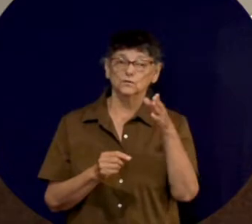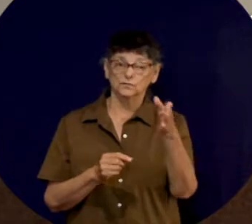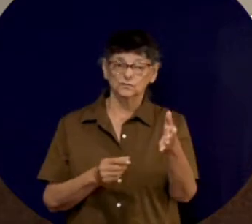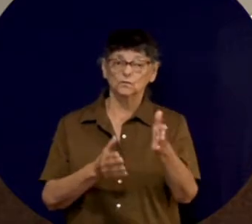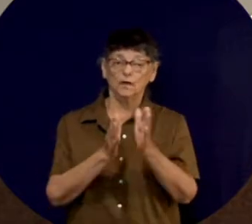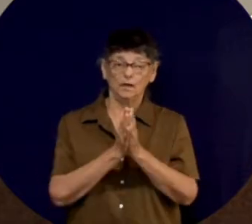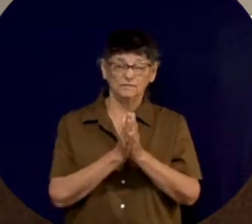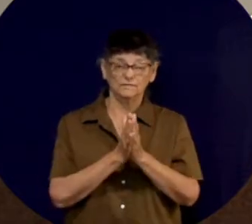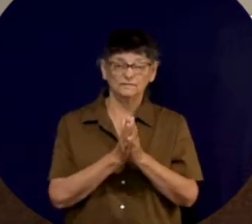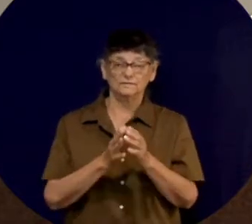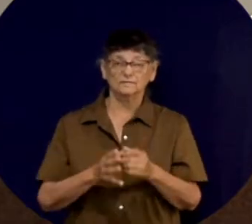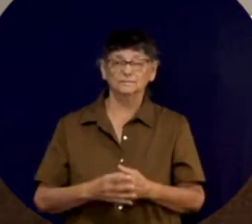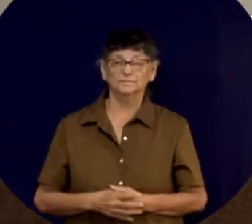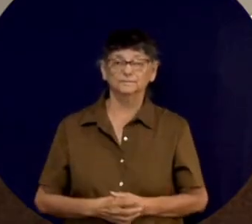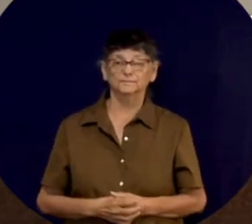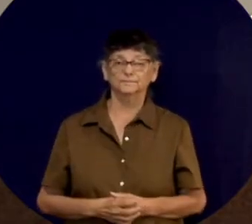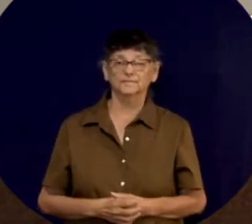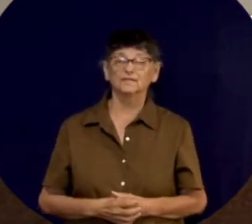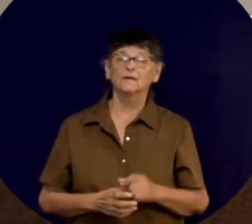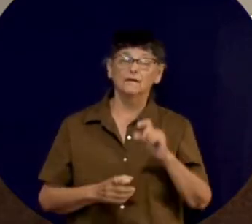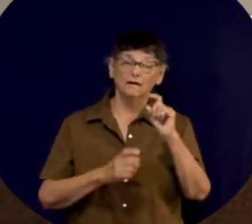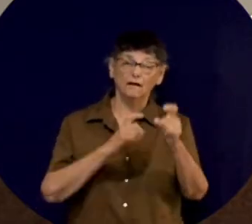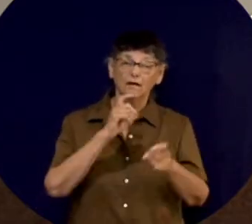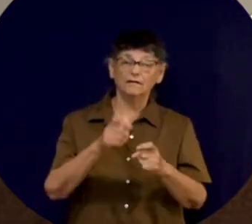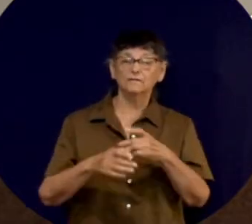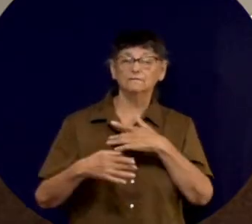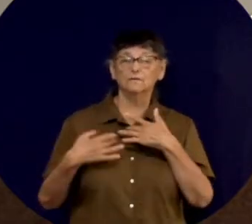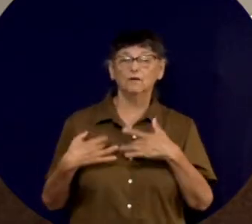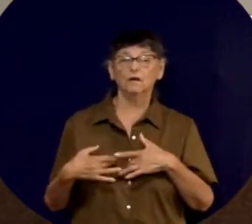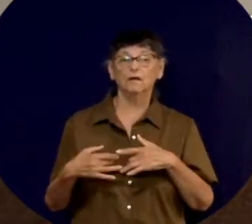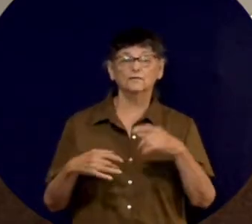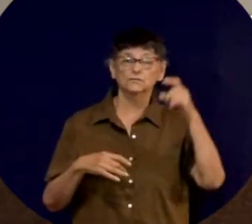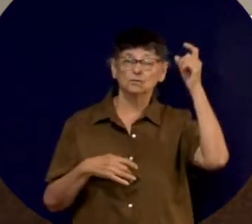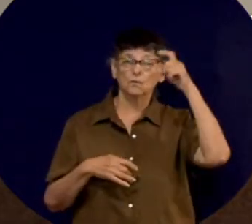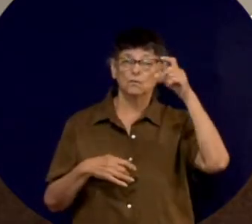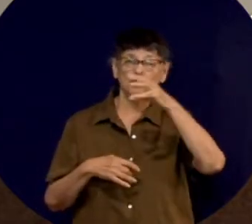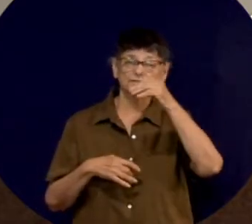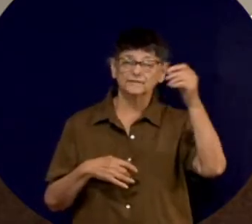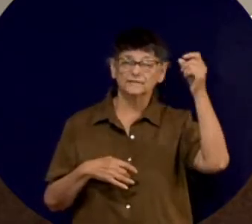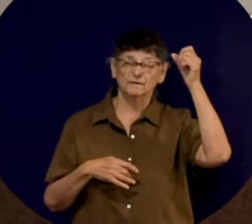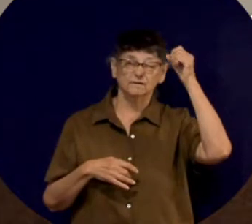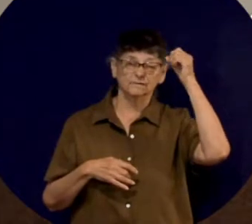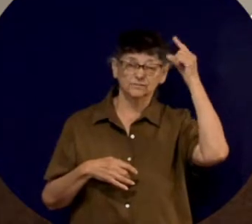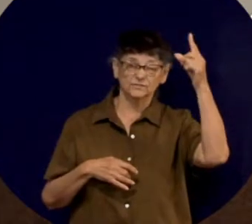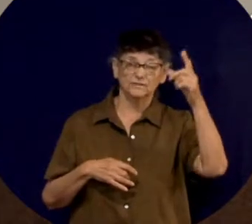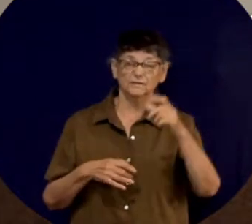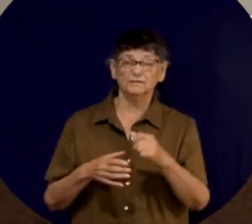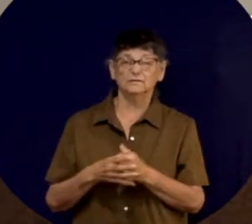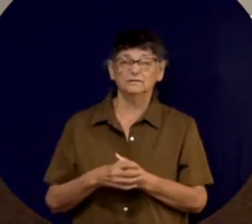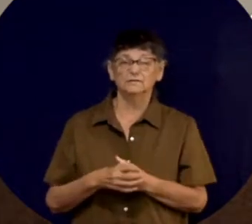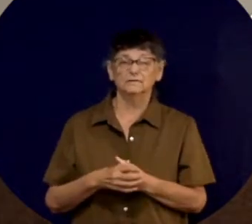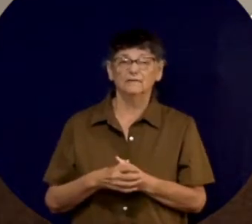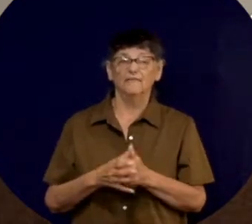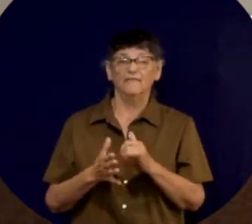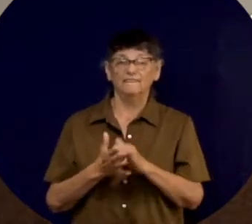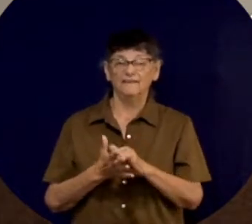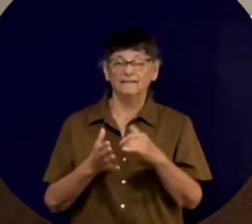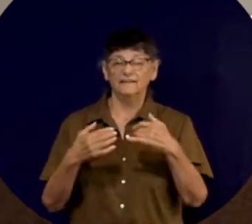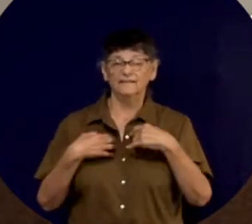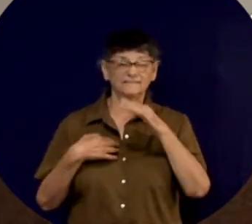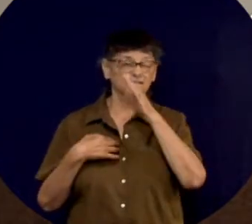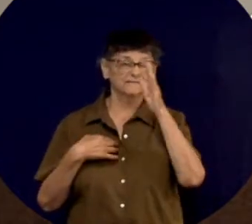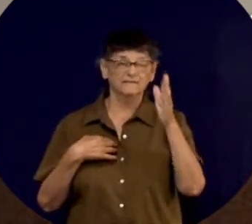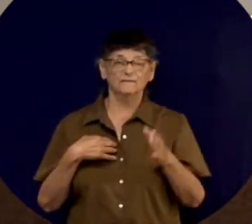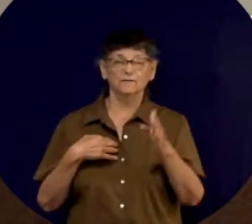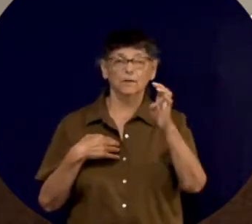you requested. I give you a heart so wise and understanding that there has